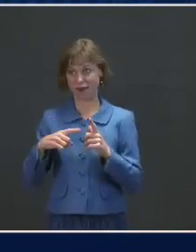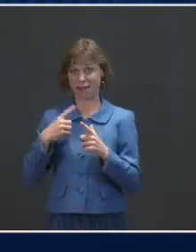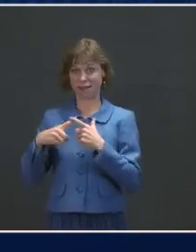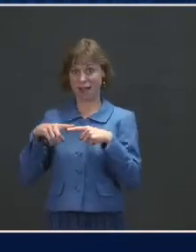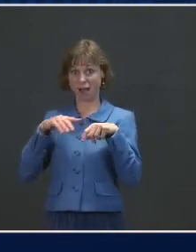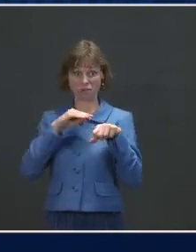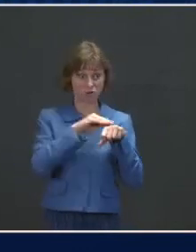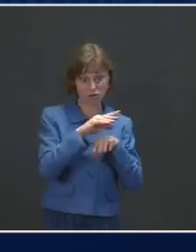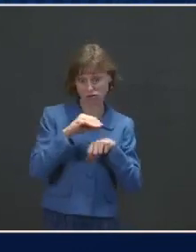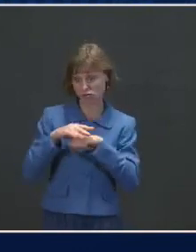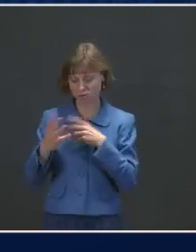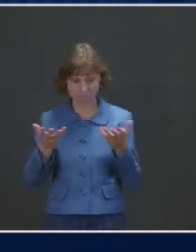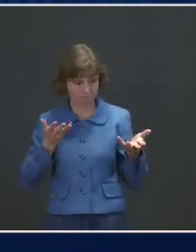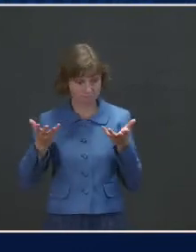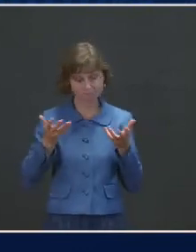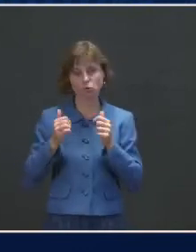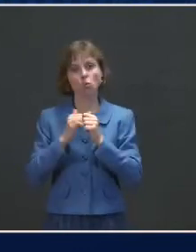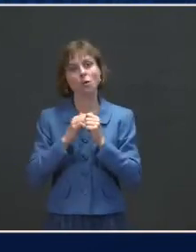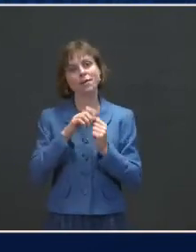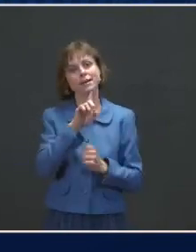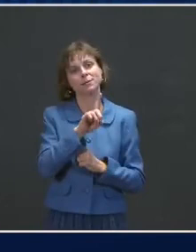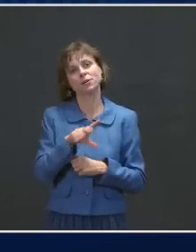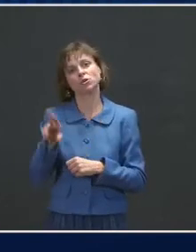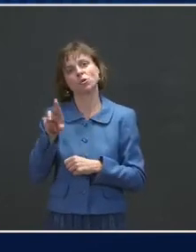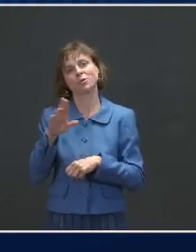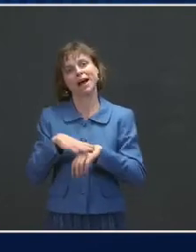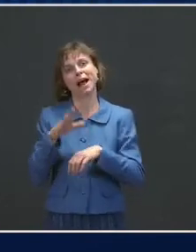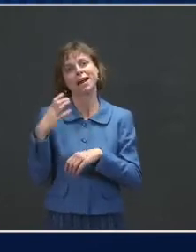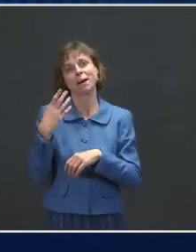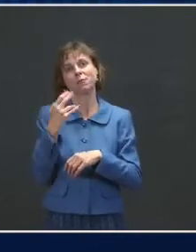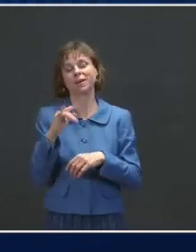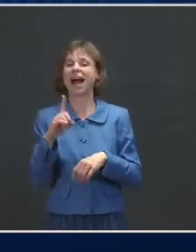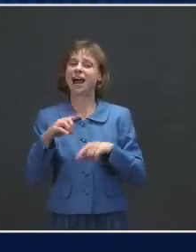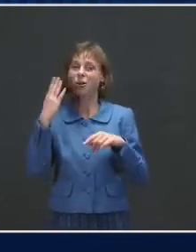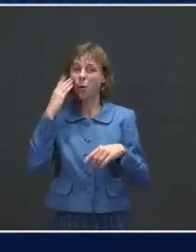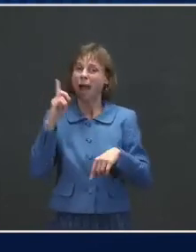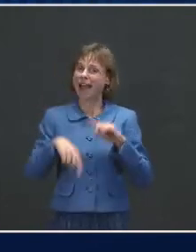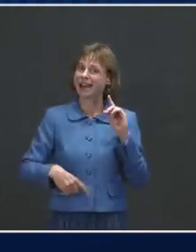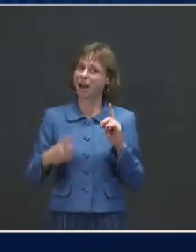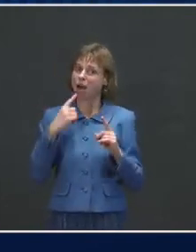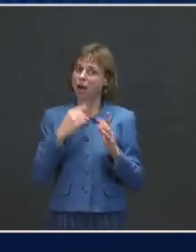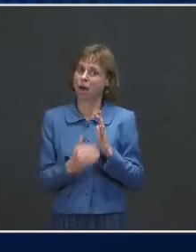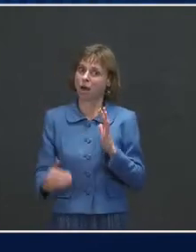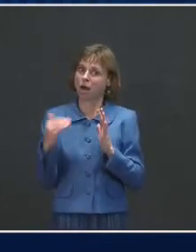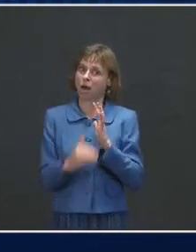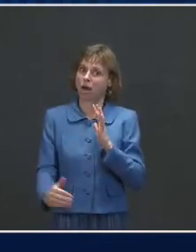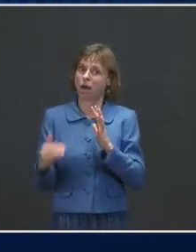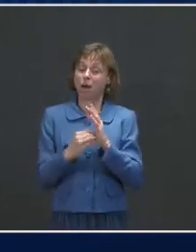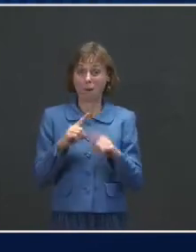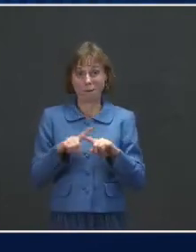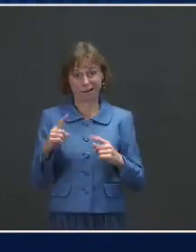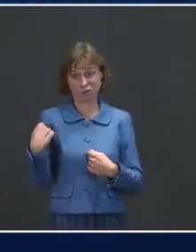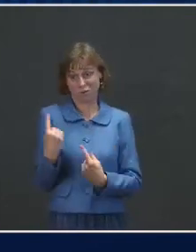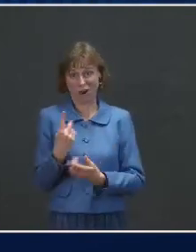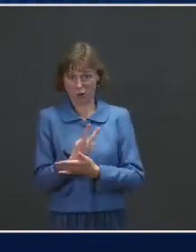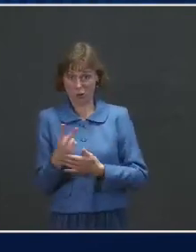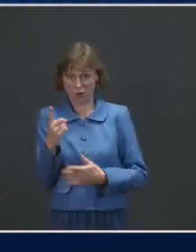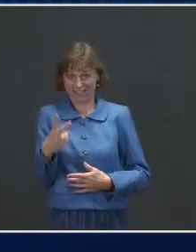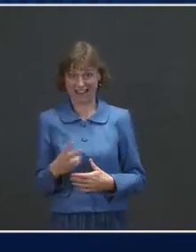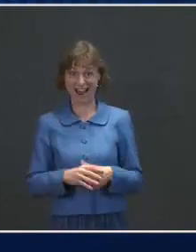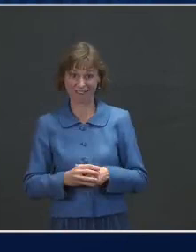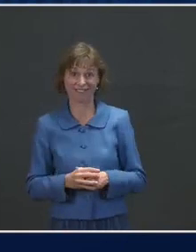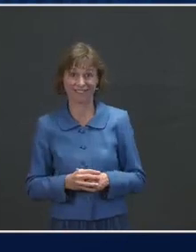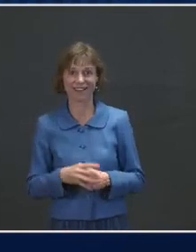and Republicans on Capitol Hill. I know I can't say this forever, but we've only been here 2.5 weeks. He has not called every global